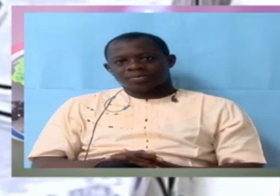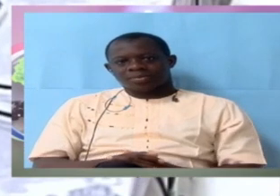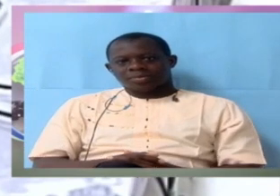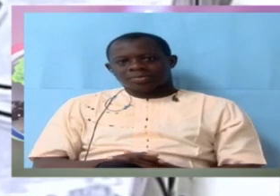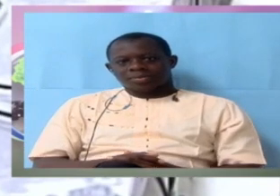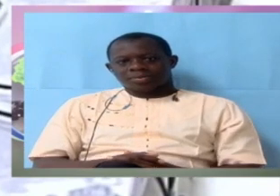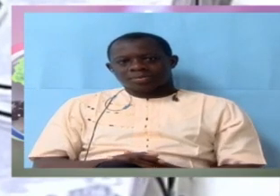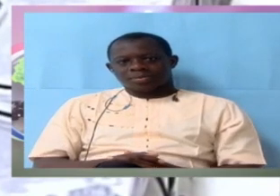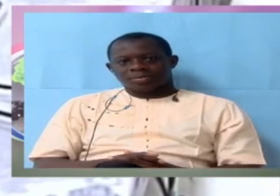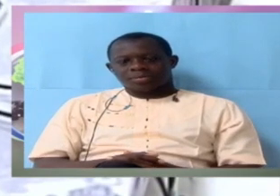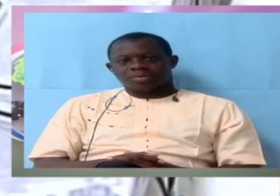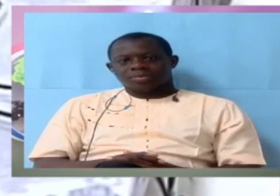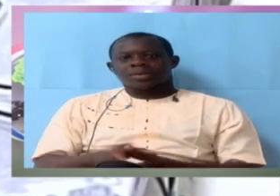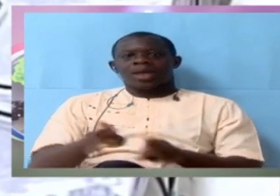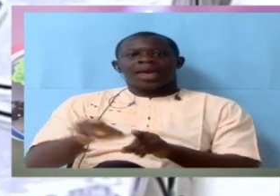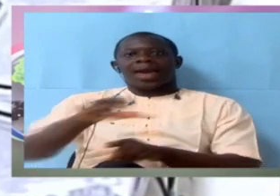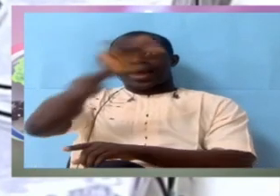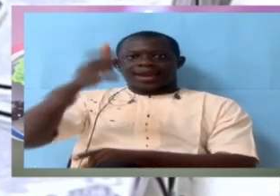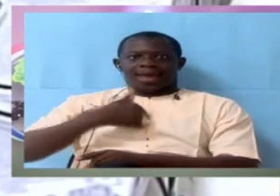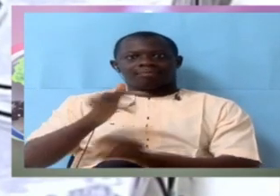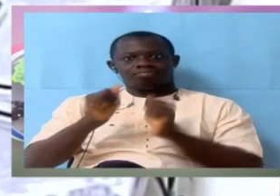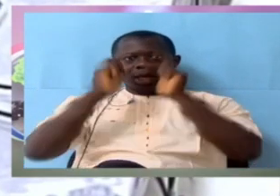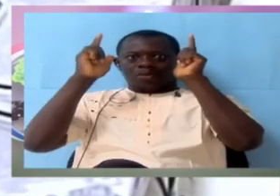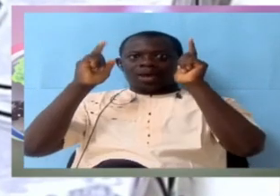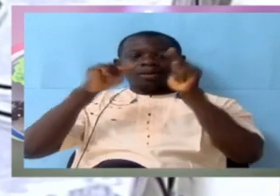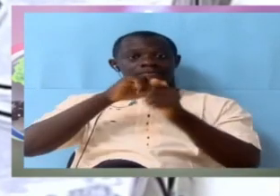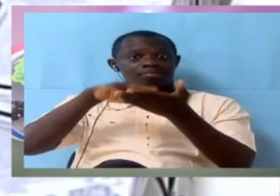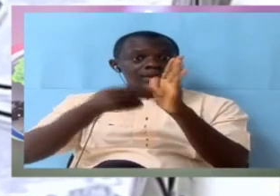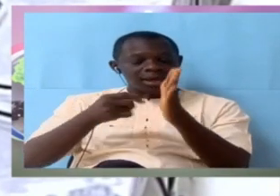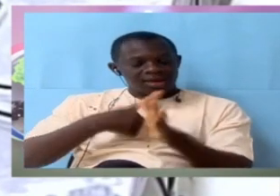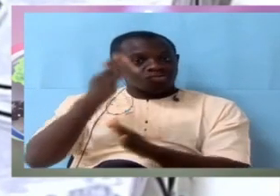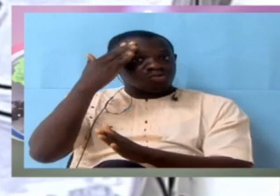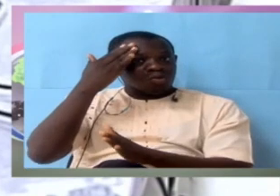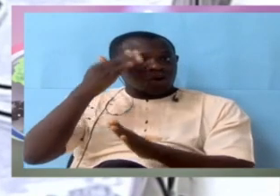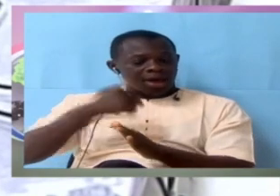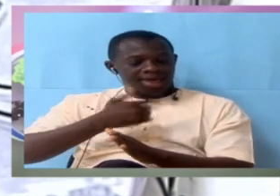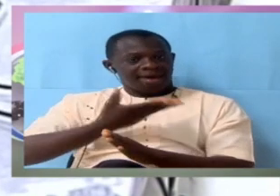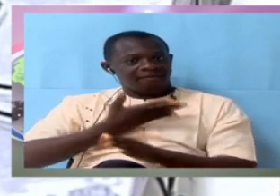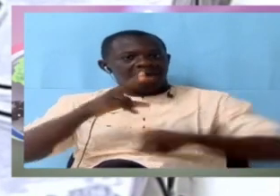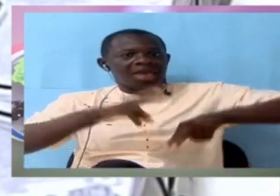I became aware of it when I was in Banjul.